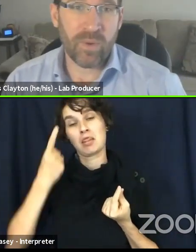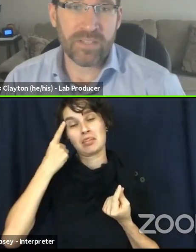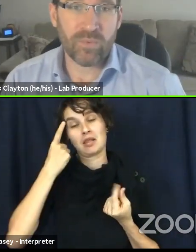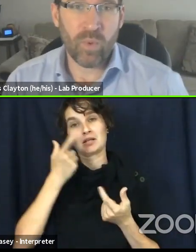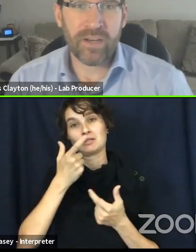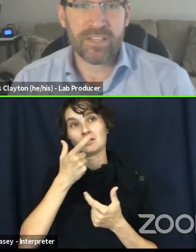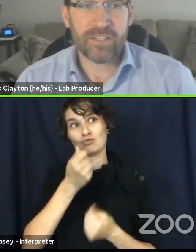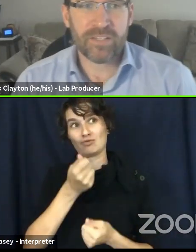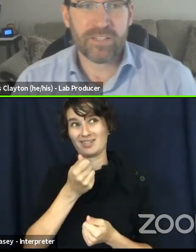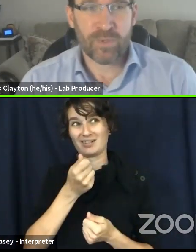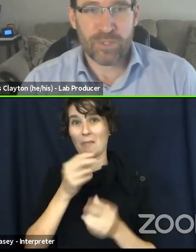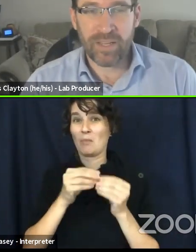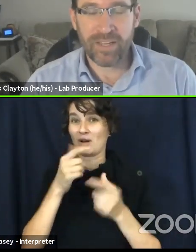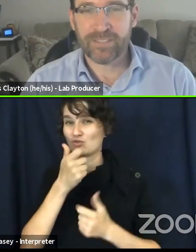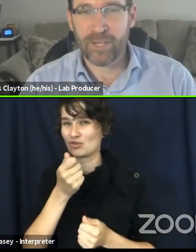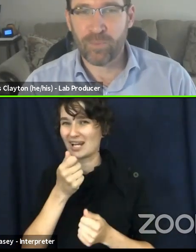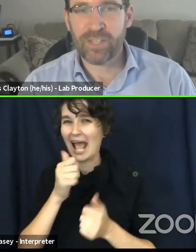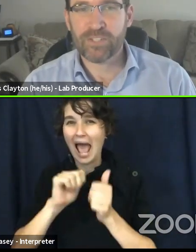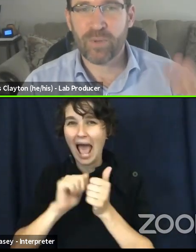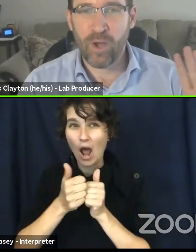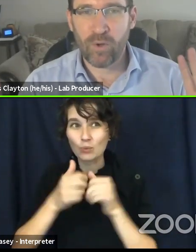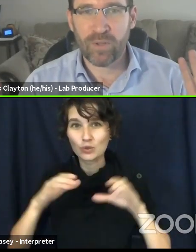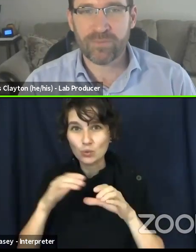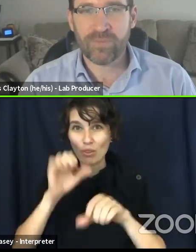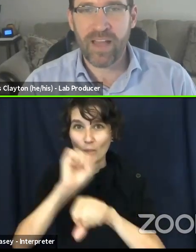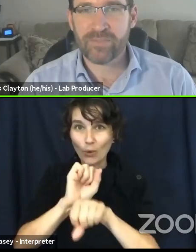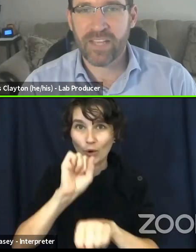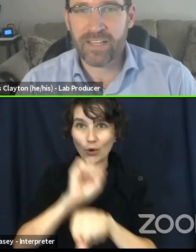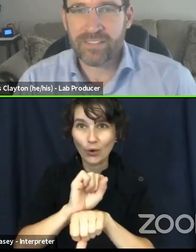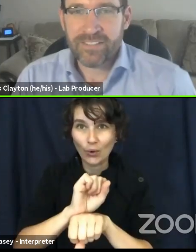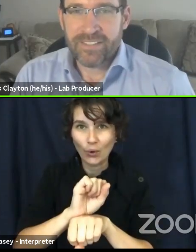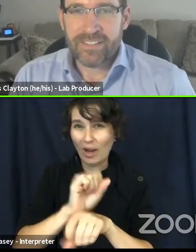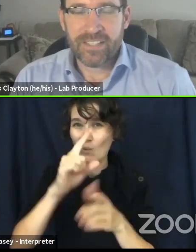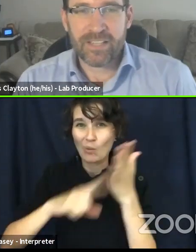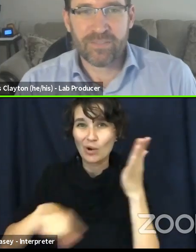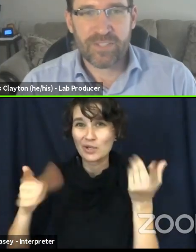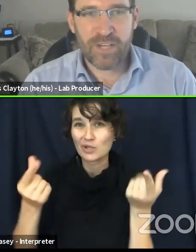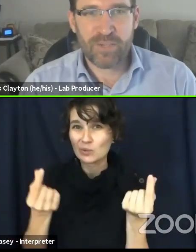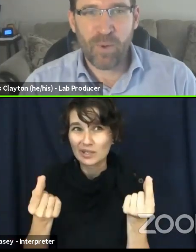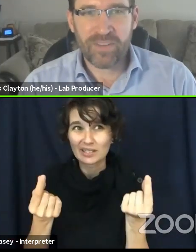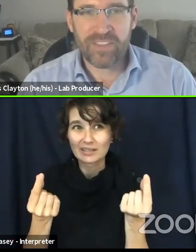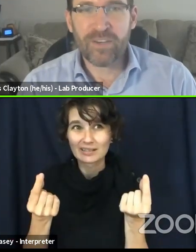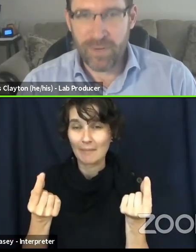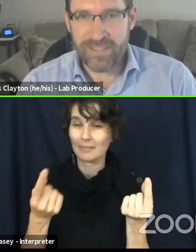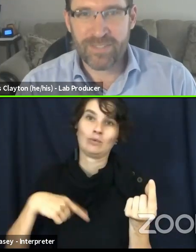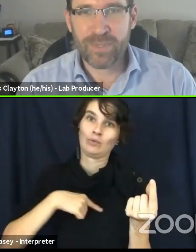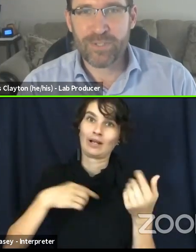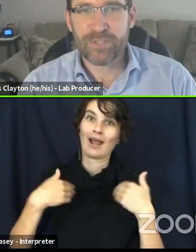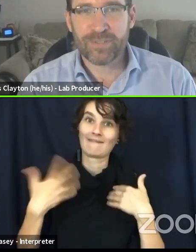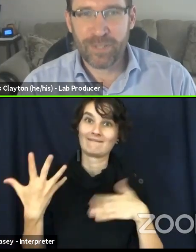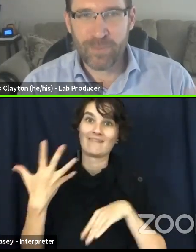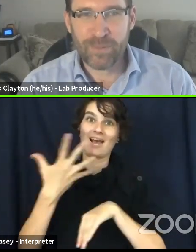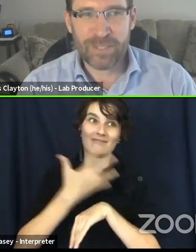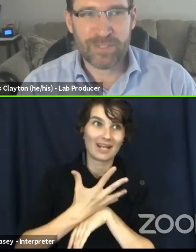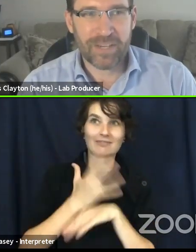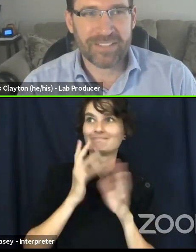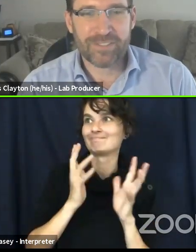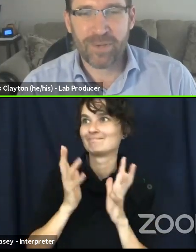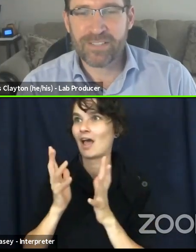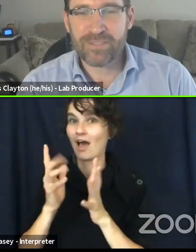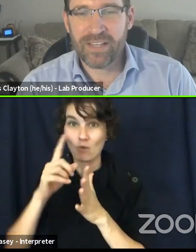work. What is it we're doing? And, you know, we could do a whole 5-day collective discussion about what theater is, which, you know, we don't